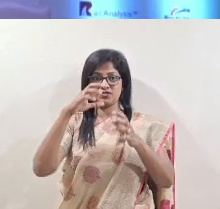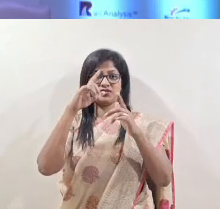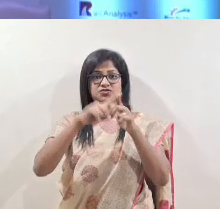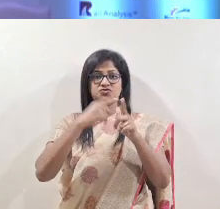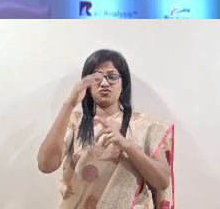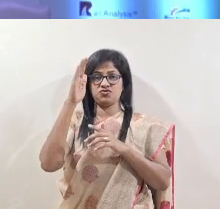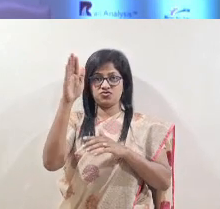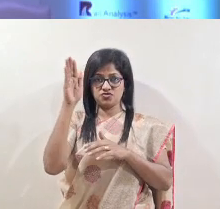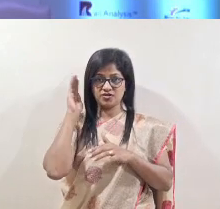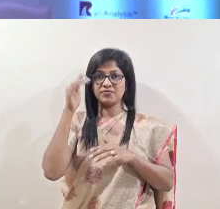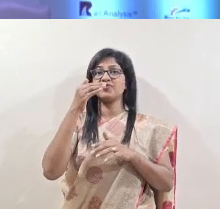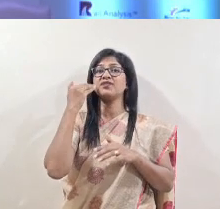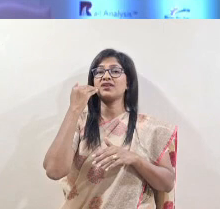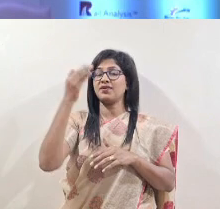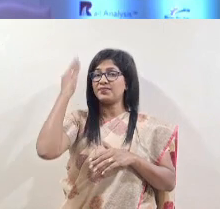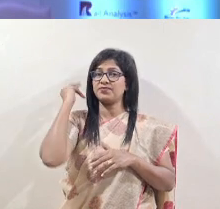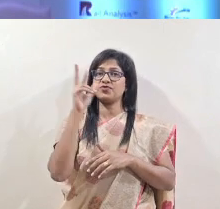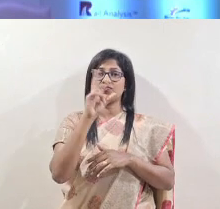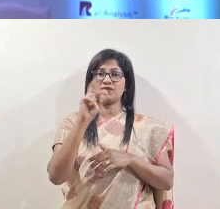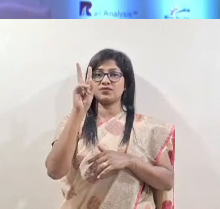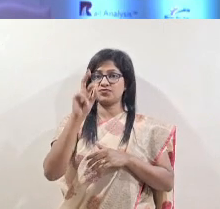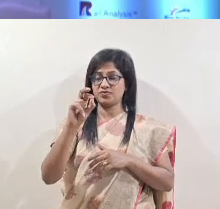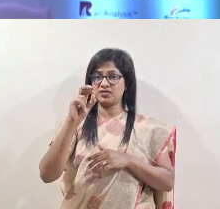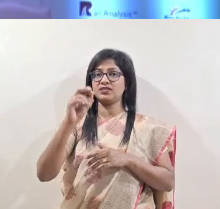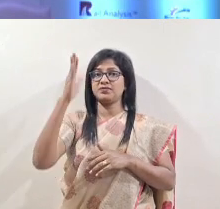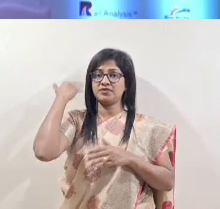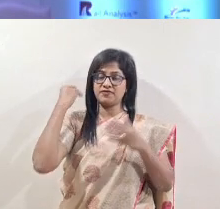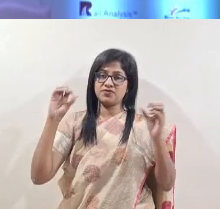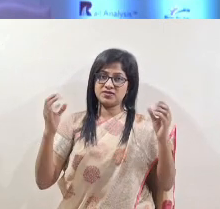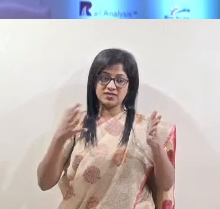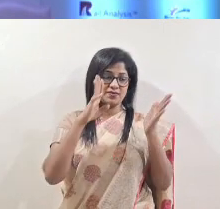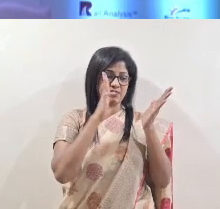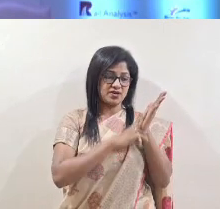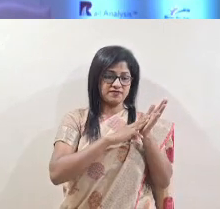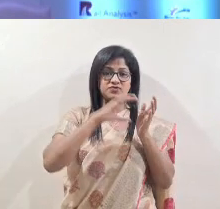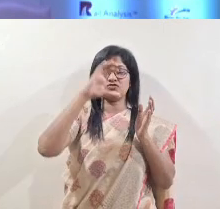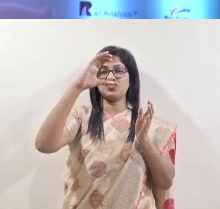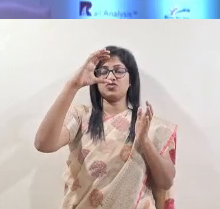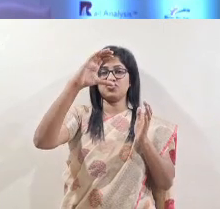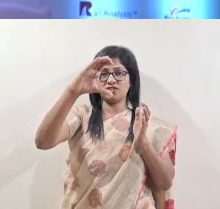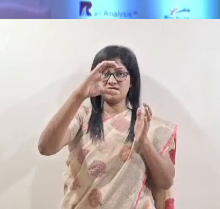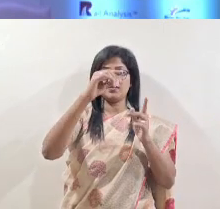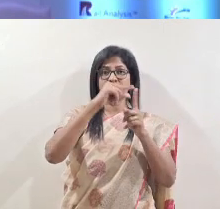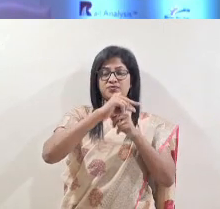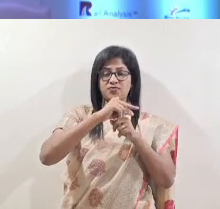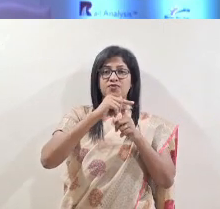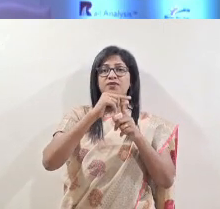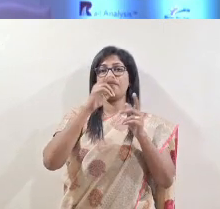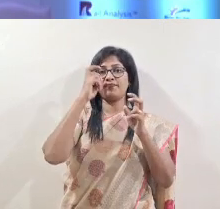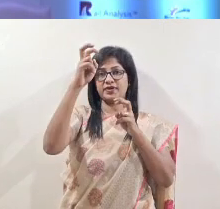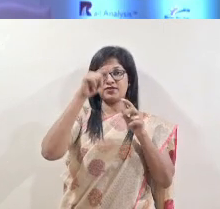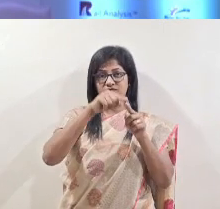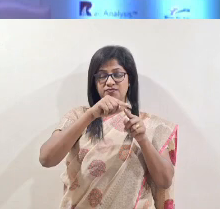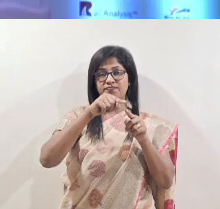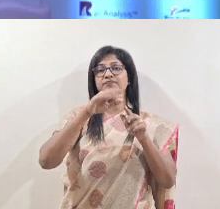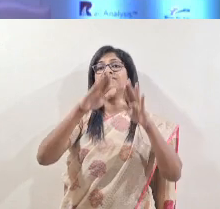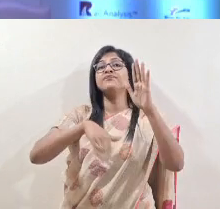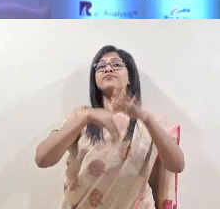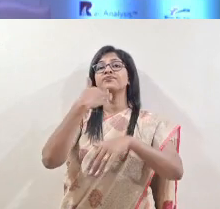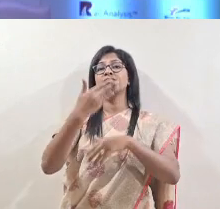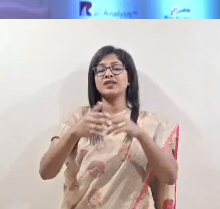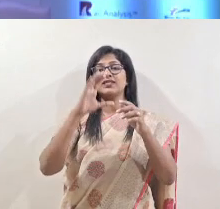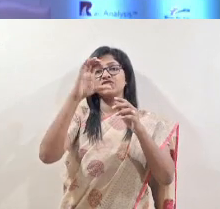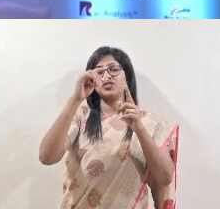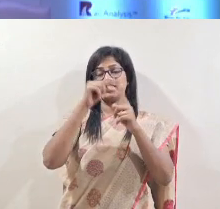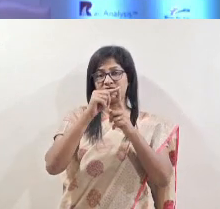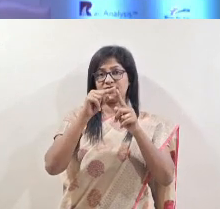started in 2020. Earlier, it was from Mansarovar to the Chandpol metro station, and later, Chandpol is